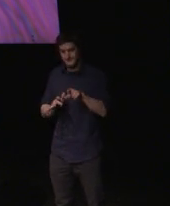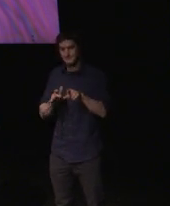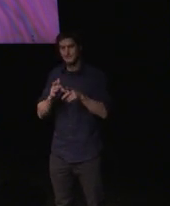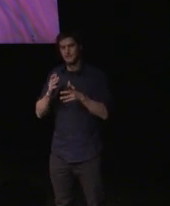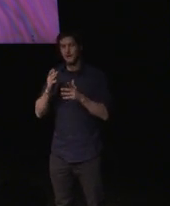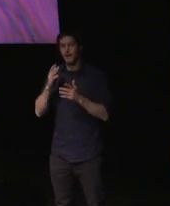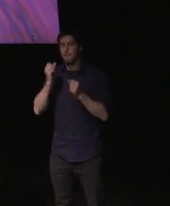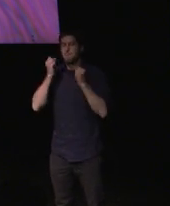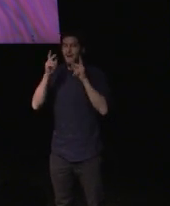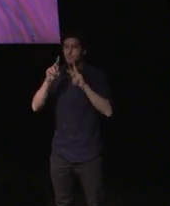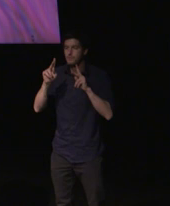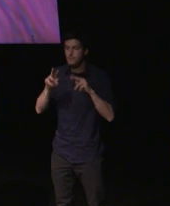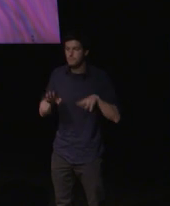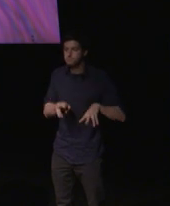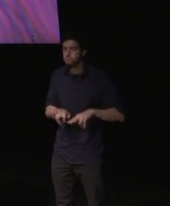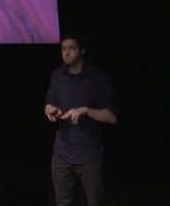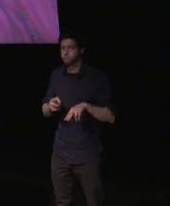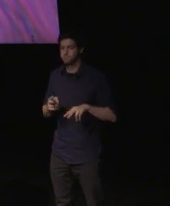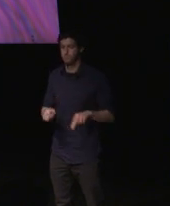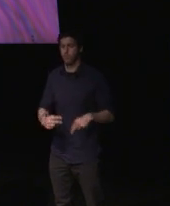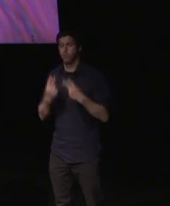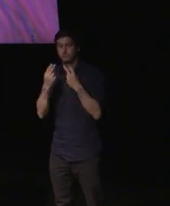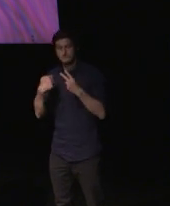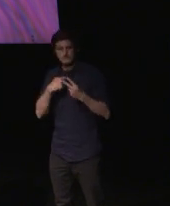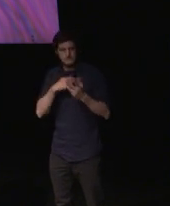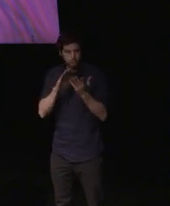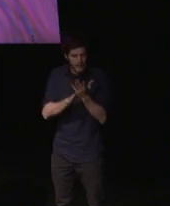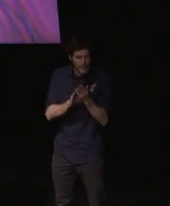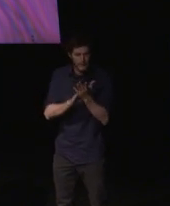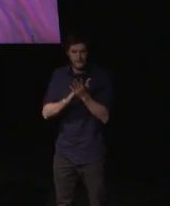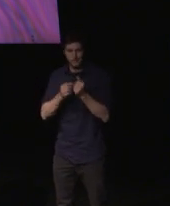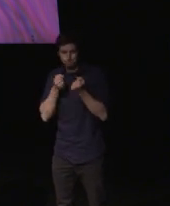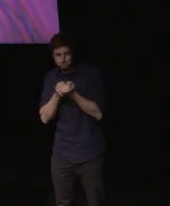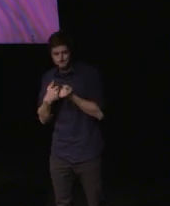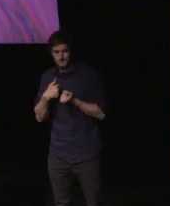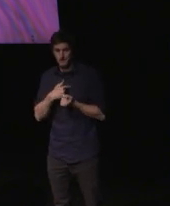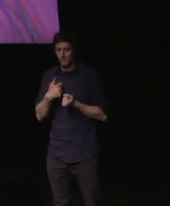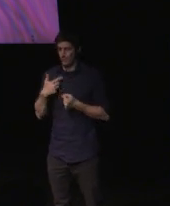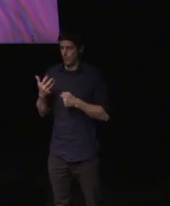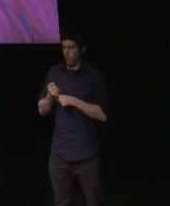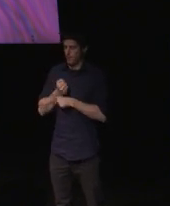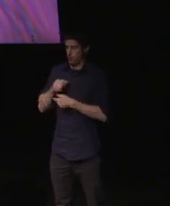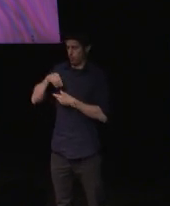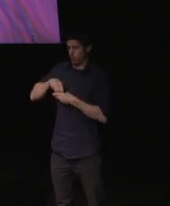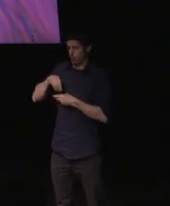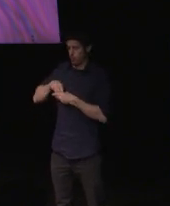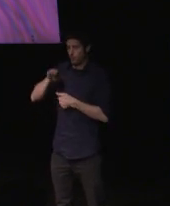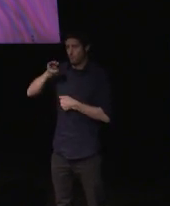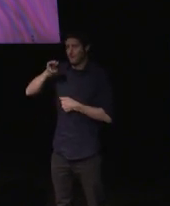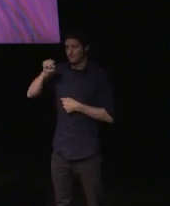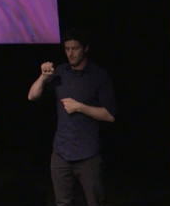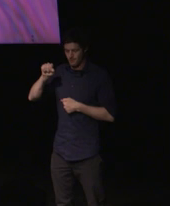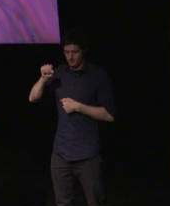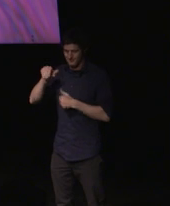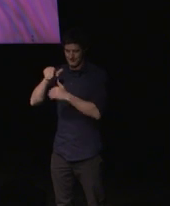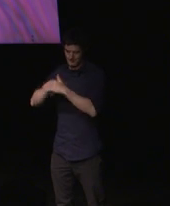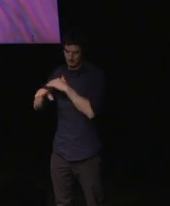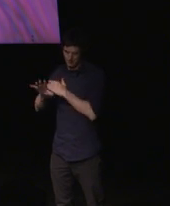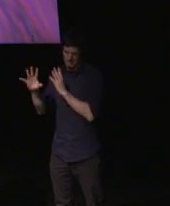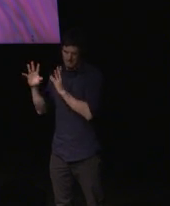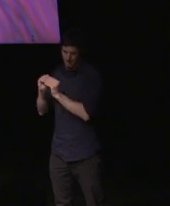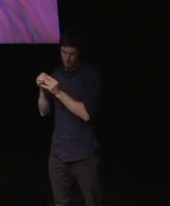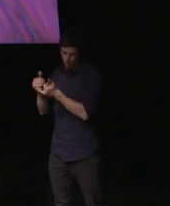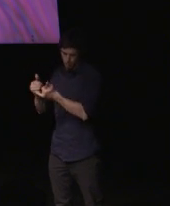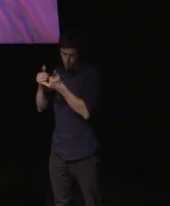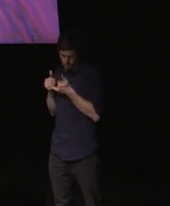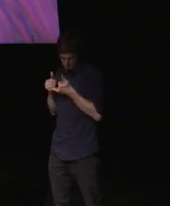this work. This is a picture of an award we won at an internal Microsoft Accessibility Conference. Again, I like this picture